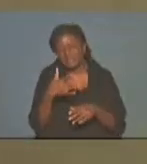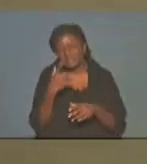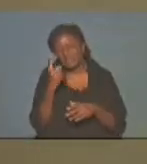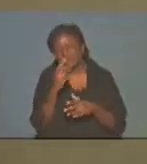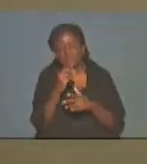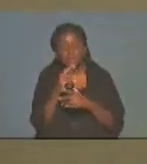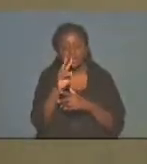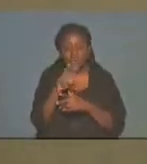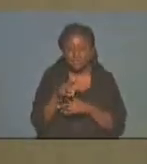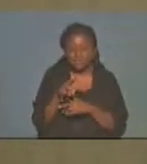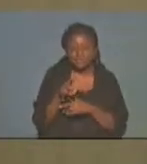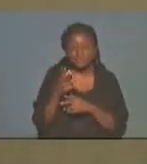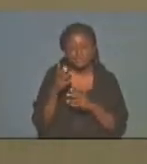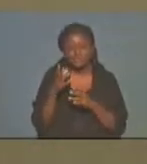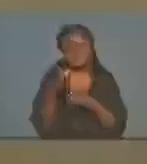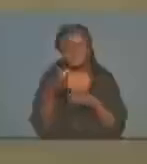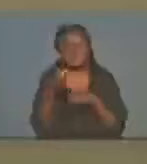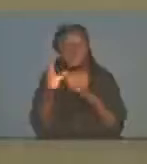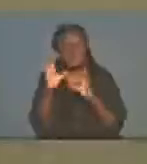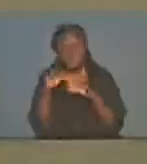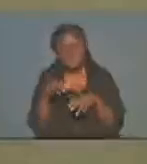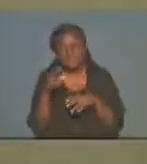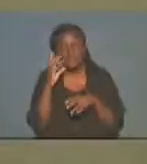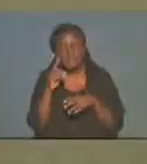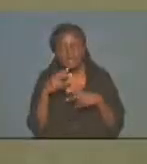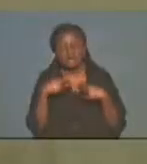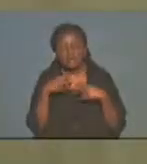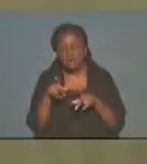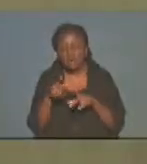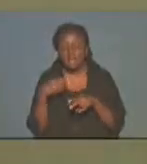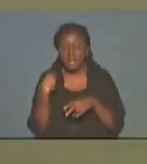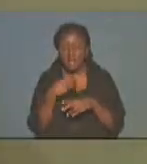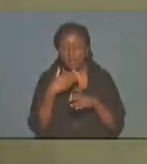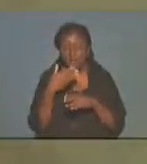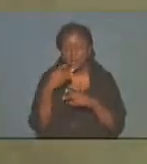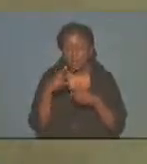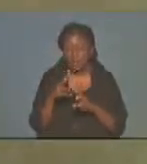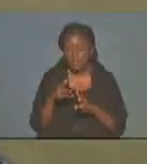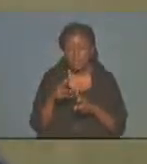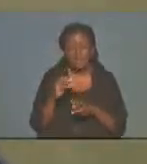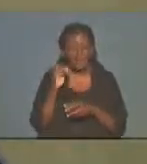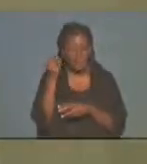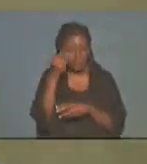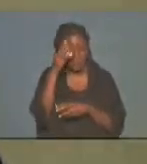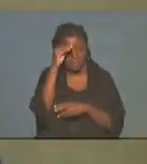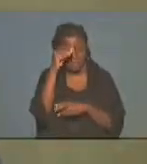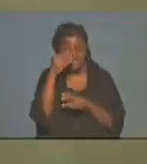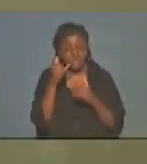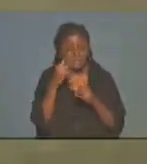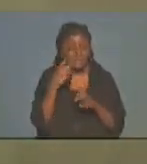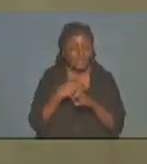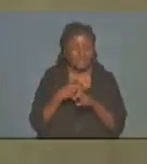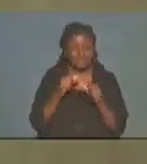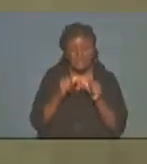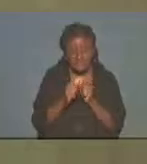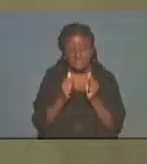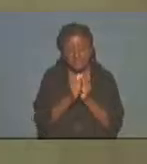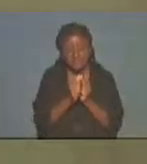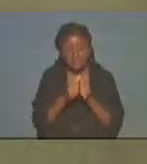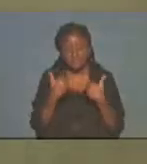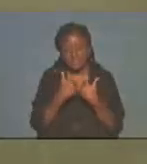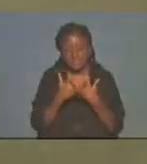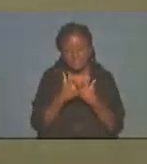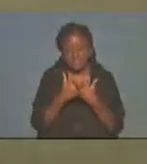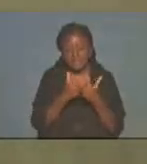have gone our way. We didn't get it. Nevertheless, I think our boys, we go out there, we play with heart, we stick to the game plan. We wanted to